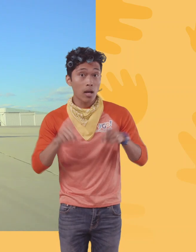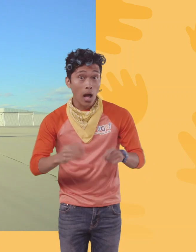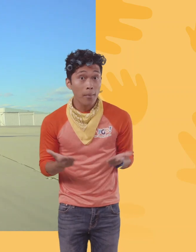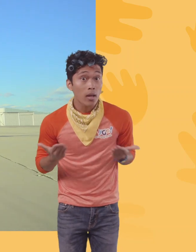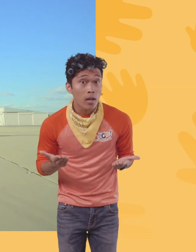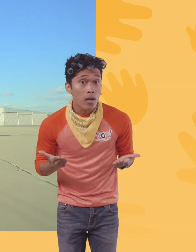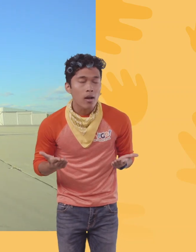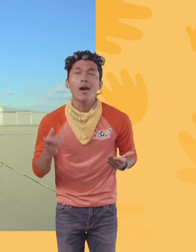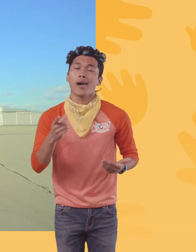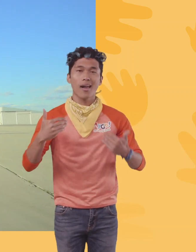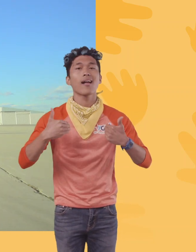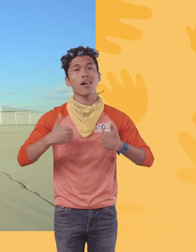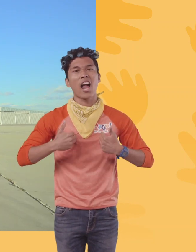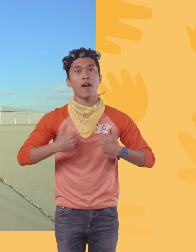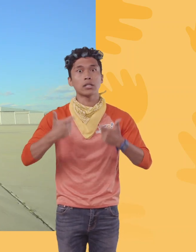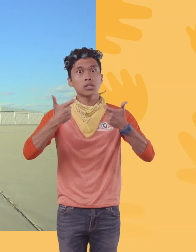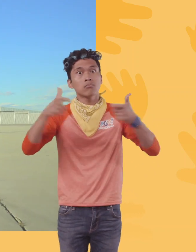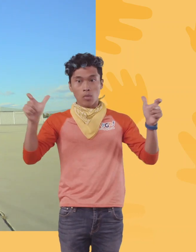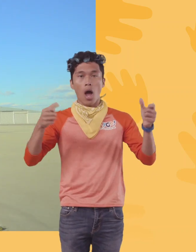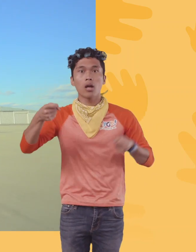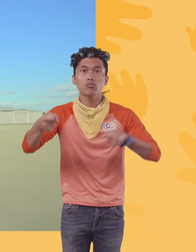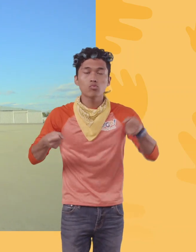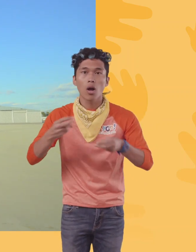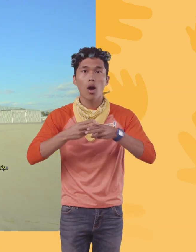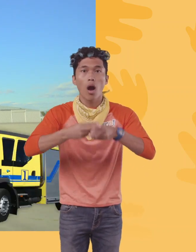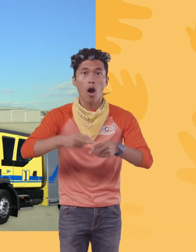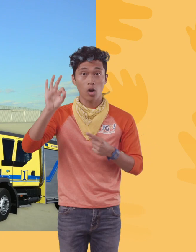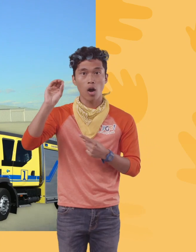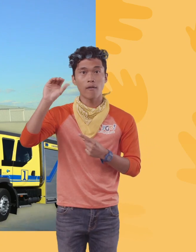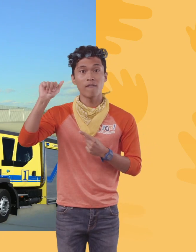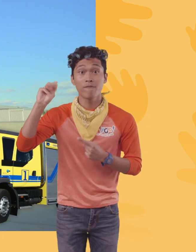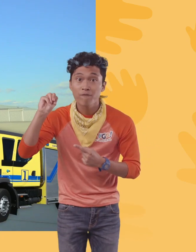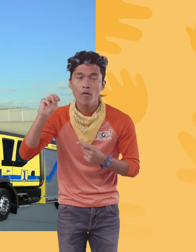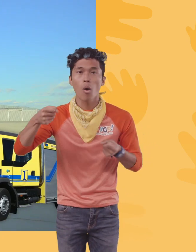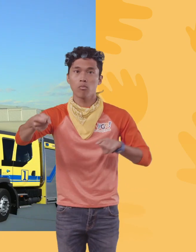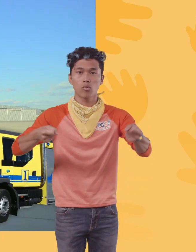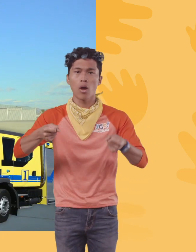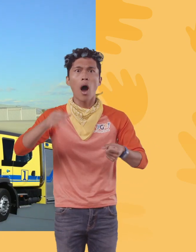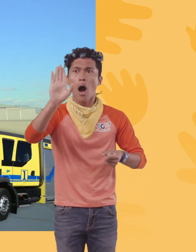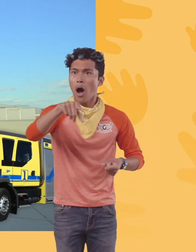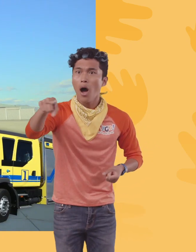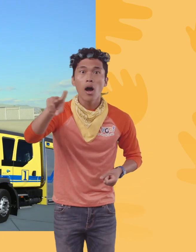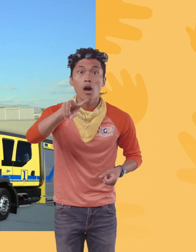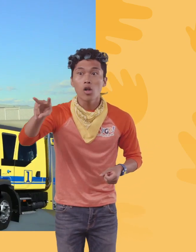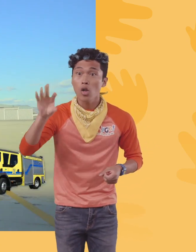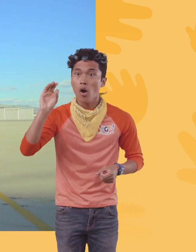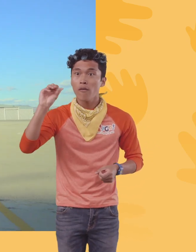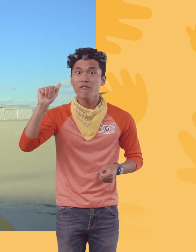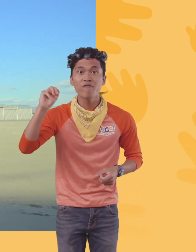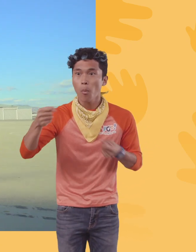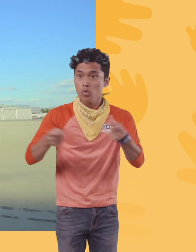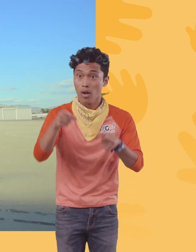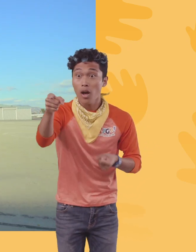an airport, they have a big truck called a foam truck. Oh, hey, look, there's a foam truck right